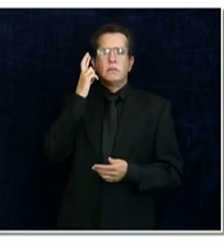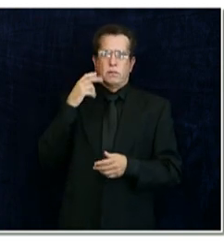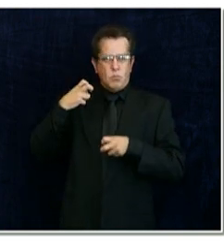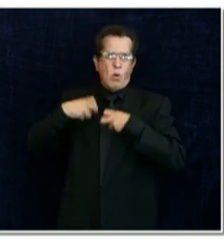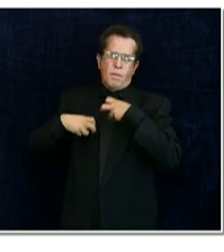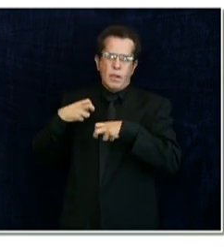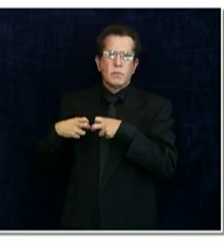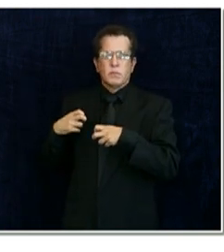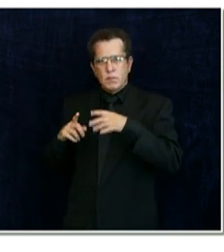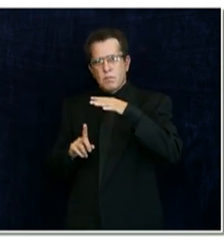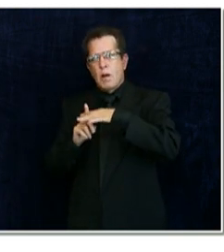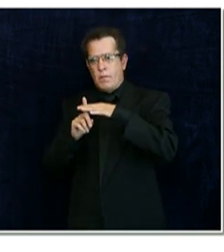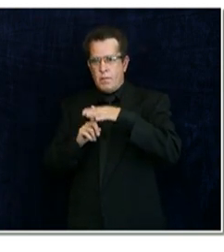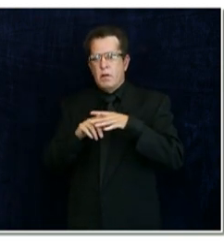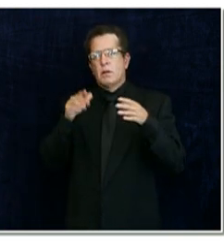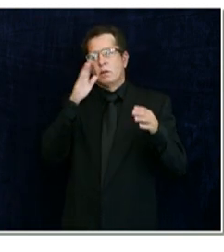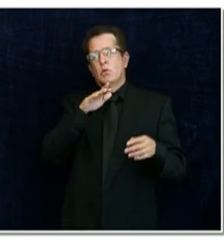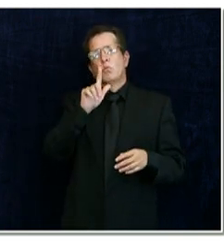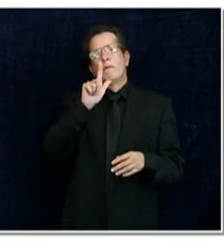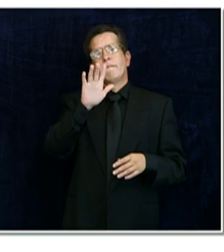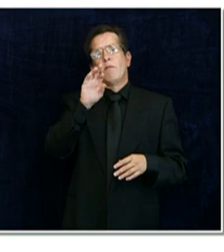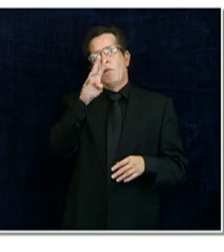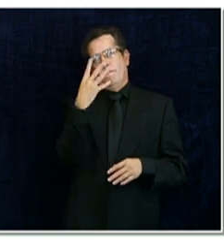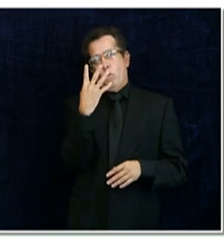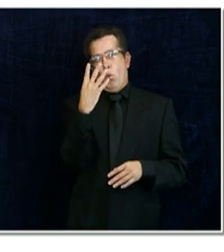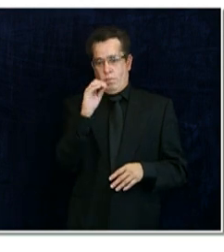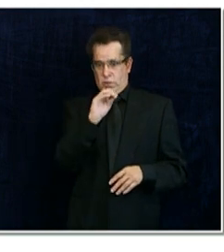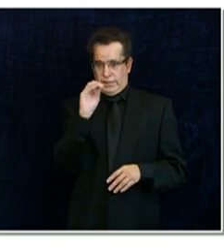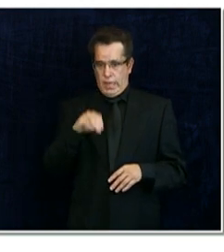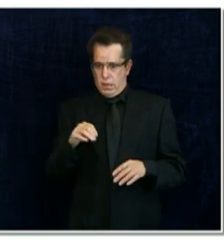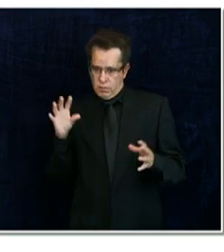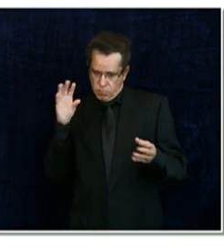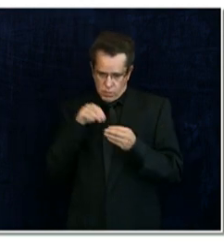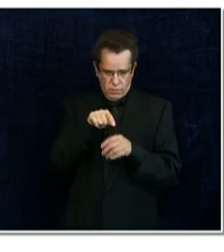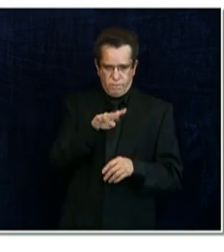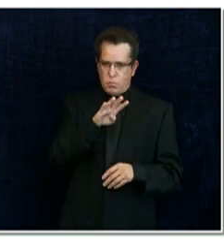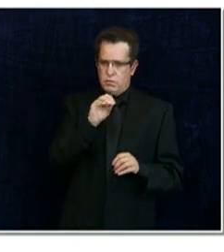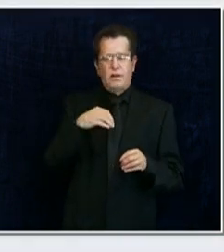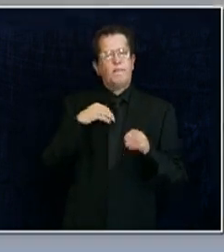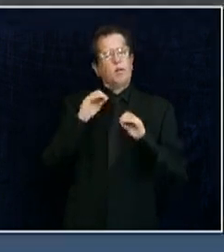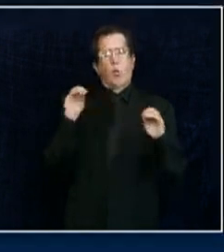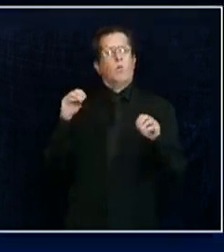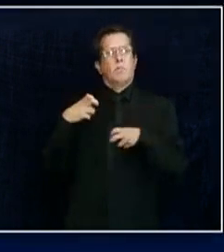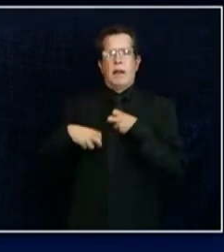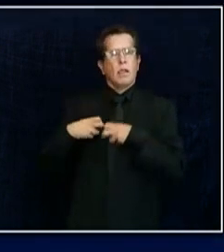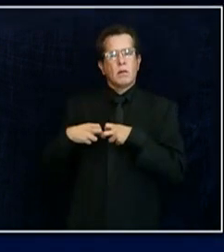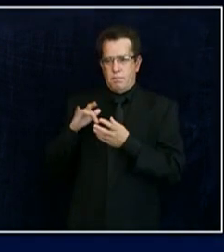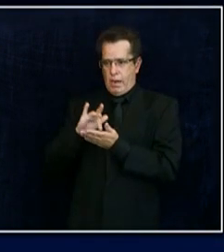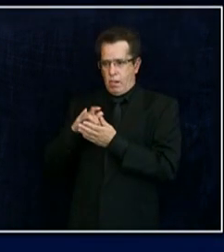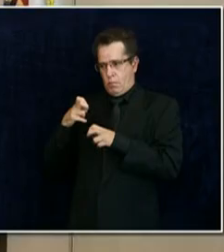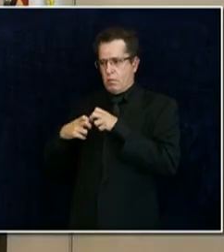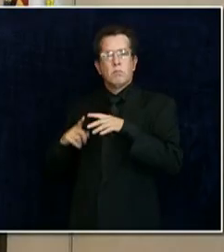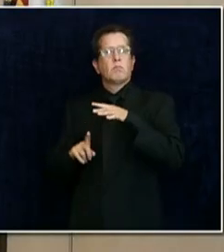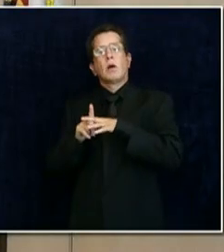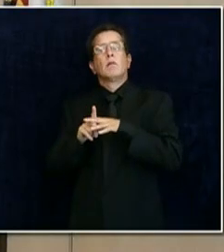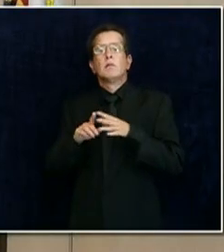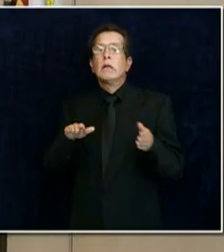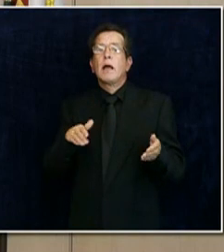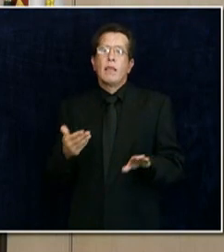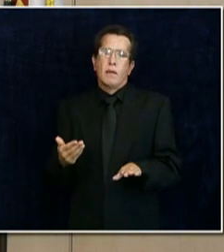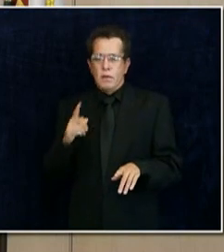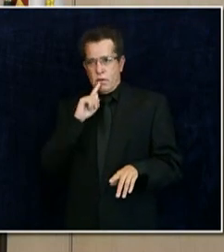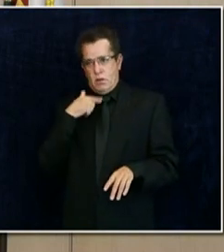and 25 or 4% had no underlying medical conditions. And as always, the County of San Diego extends